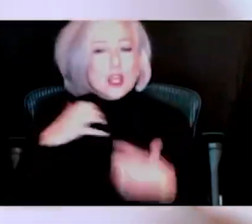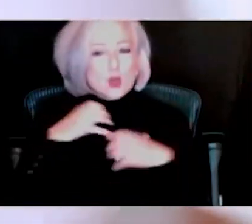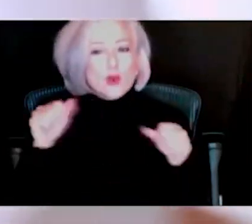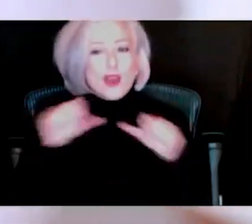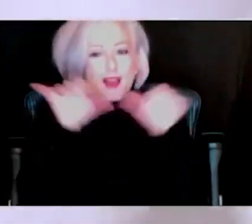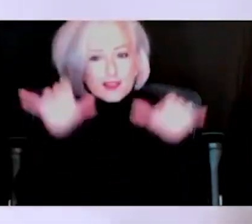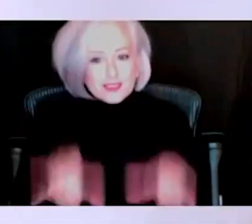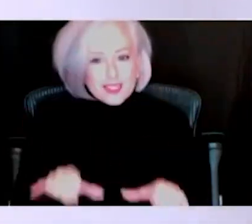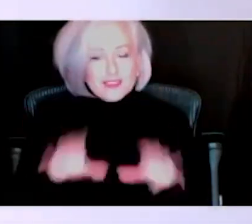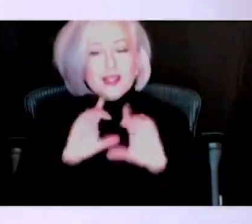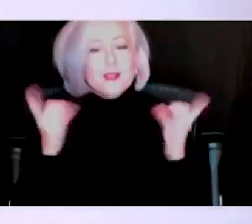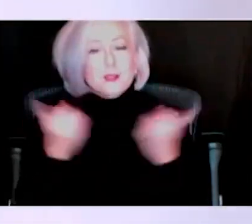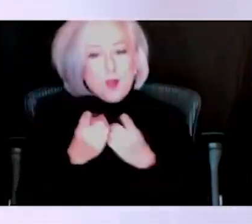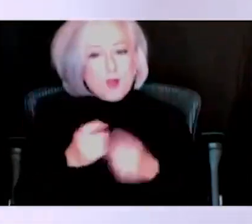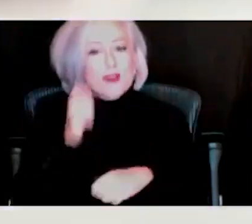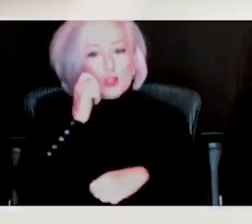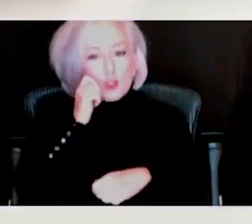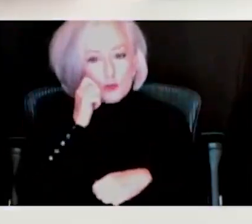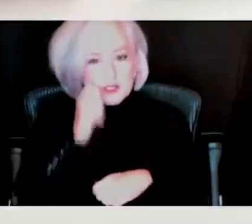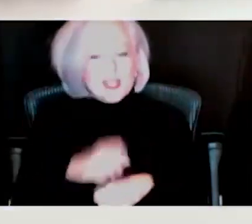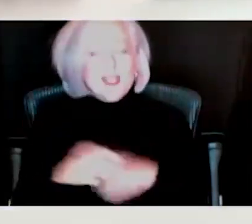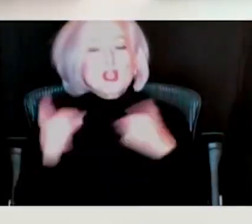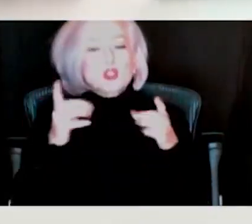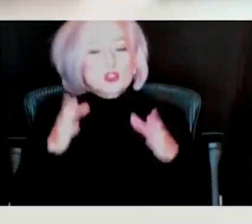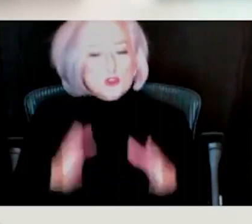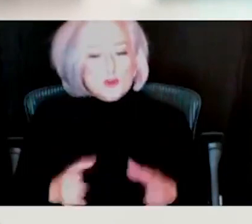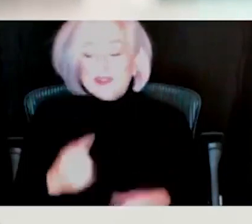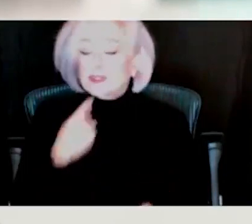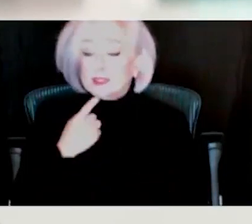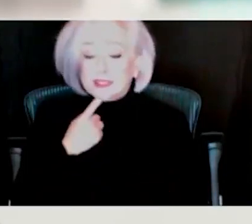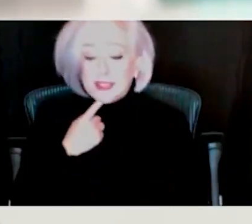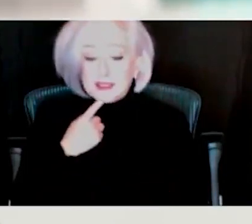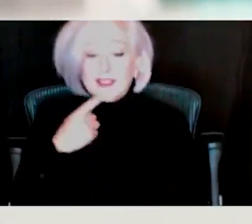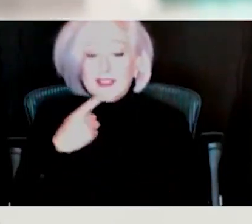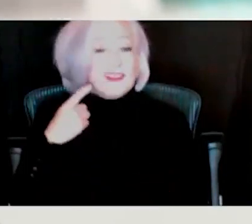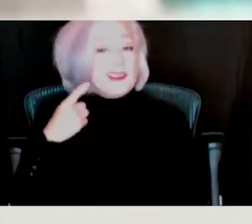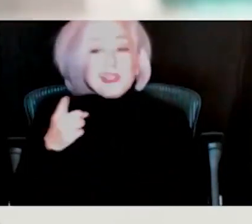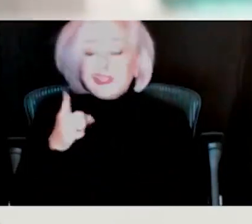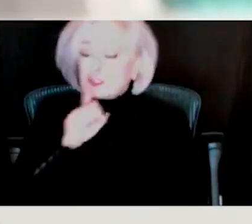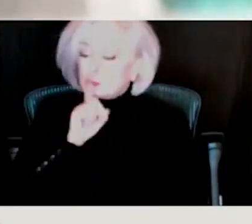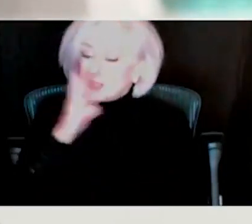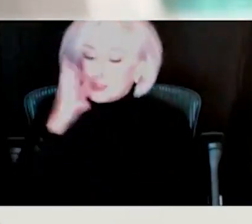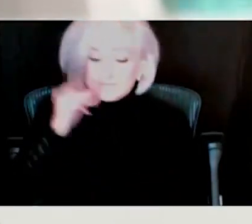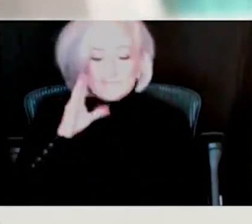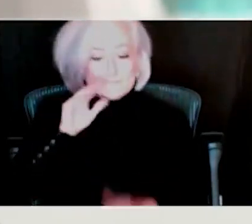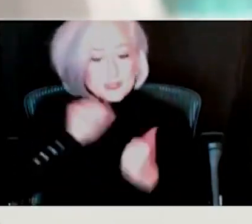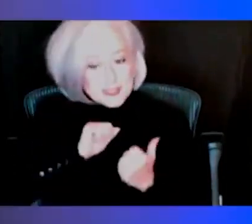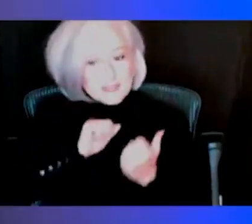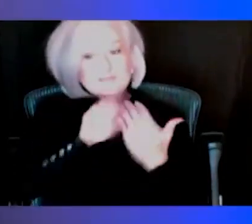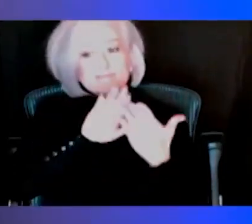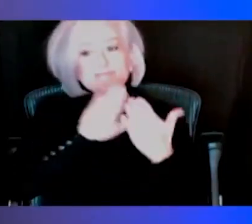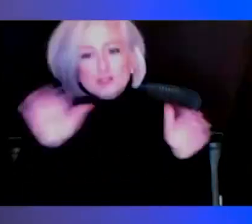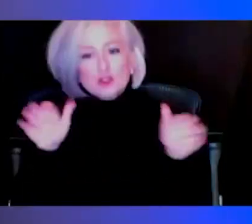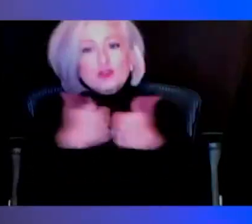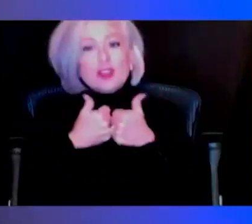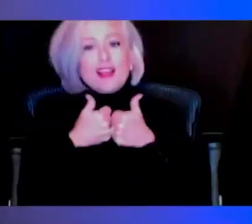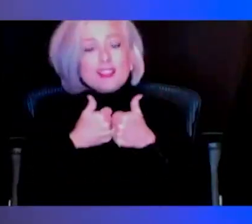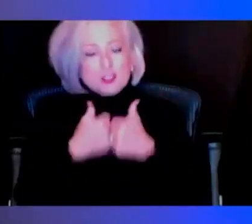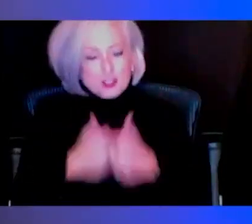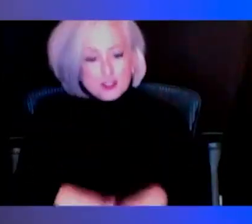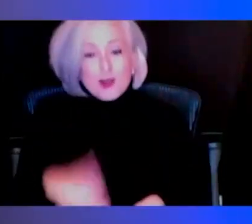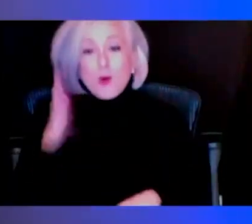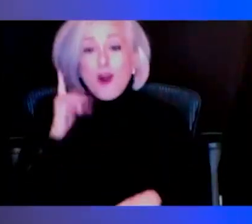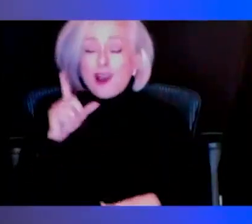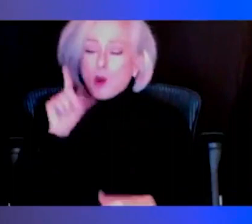Dermatology Residency Program Director says he's facing an uphill battle these days. It is about $1 billion industry